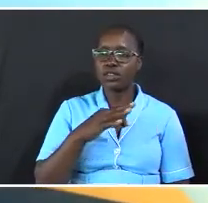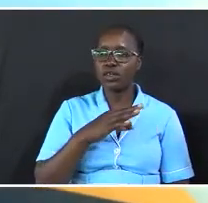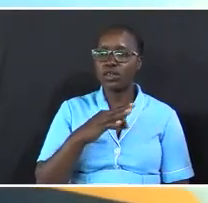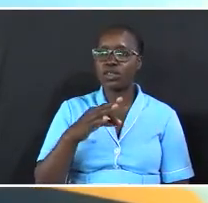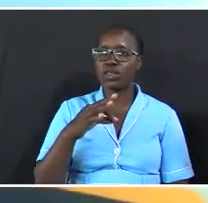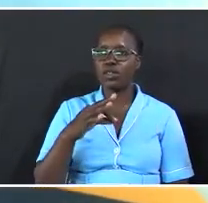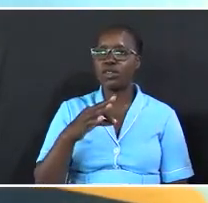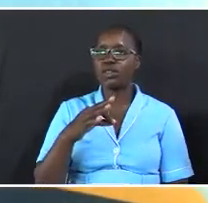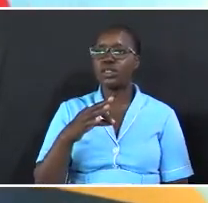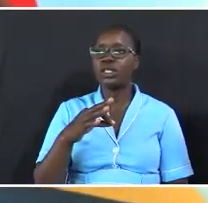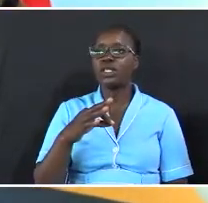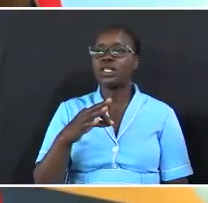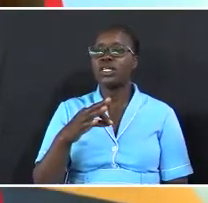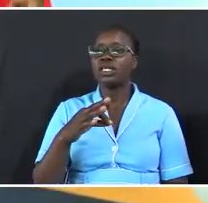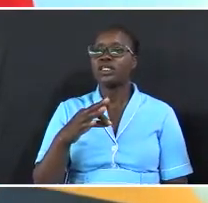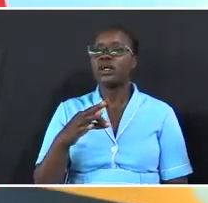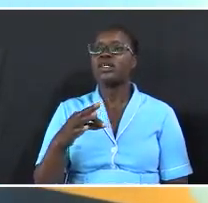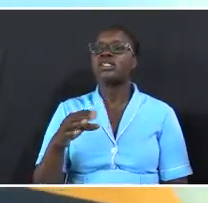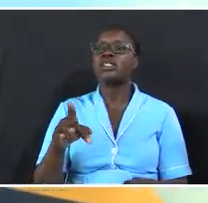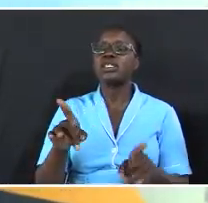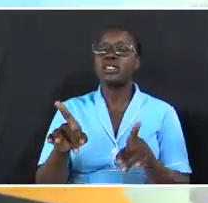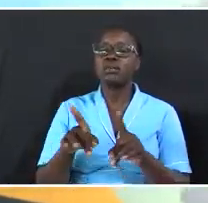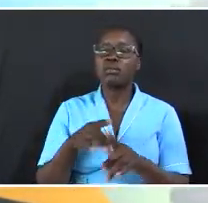longeth after